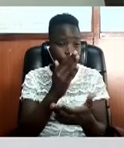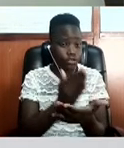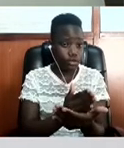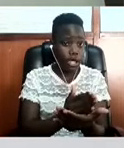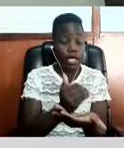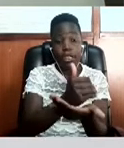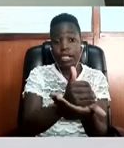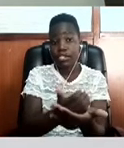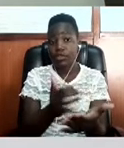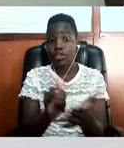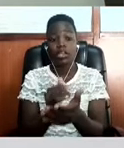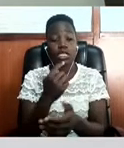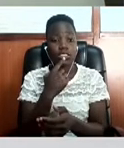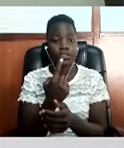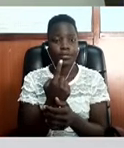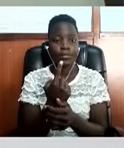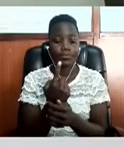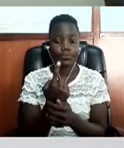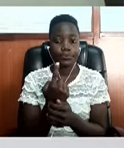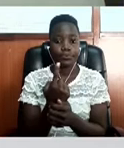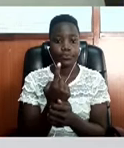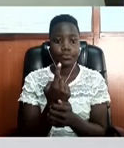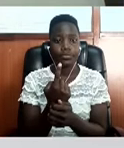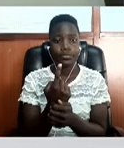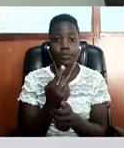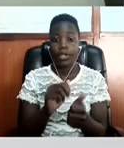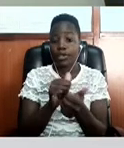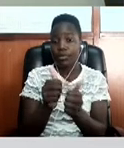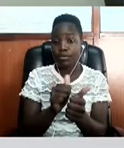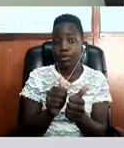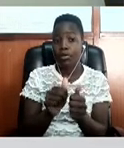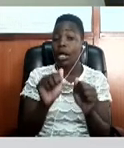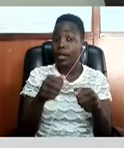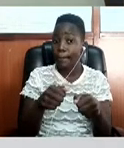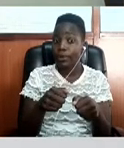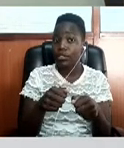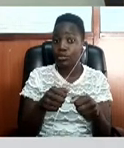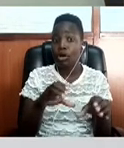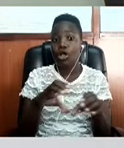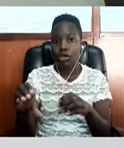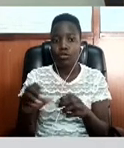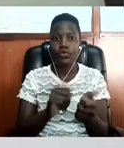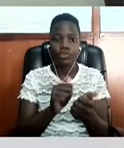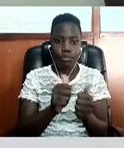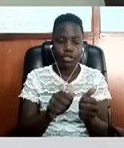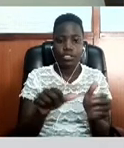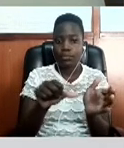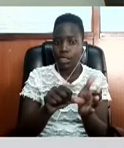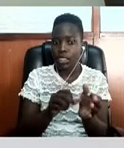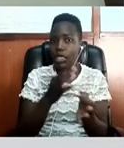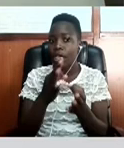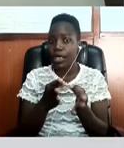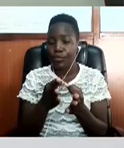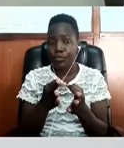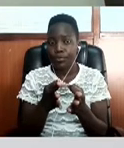says that sports, you can deal with sports related matters so long as there is